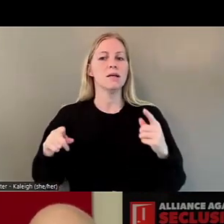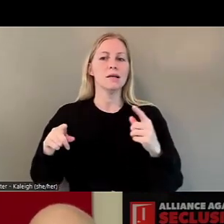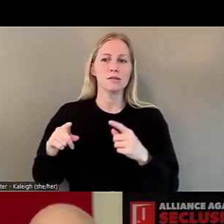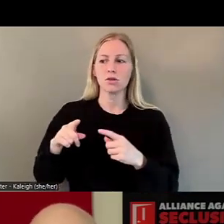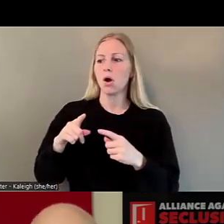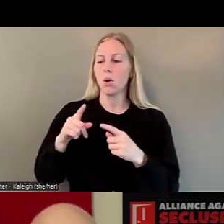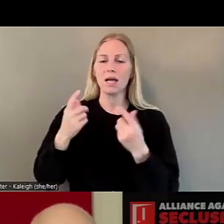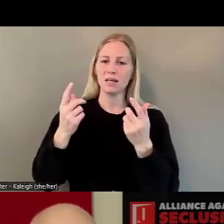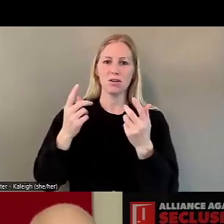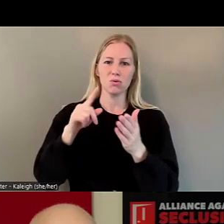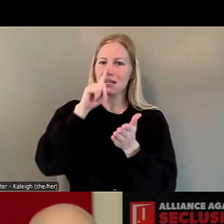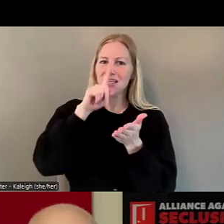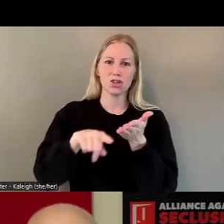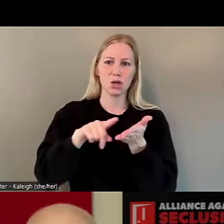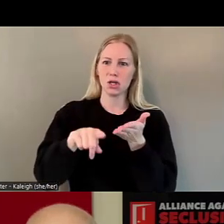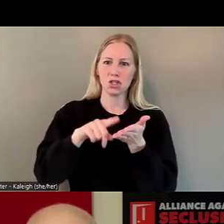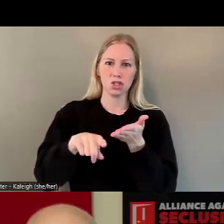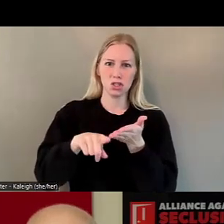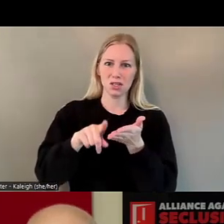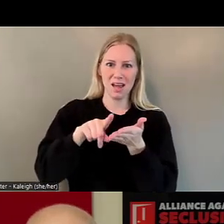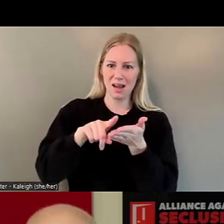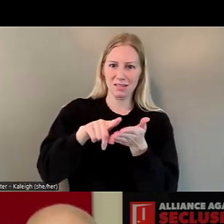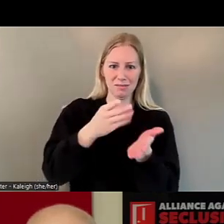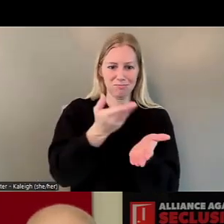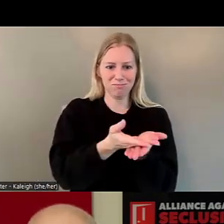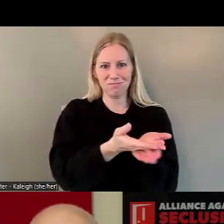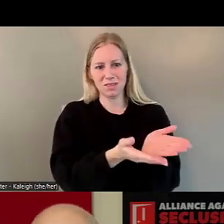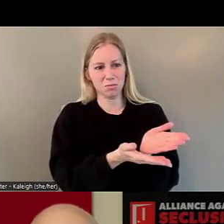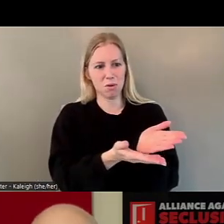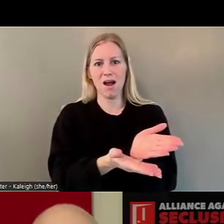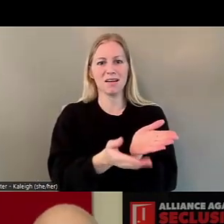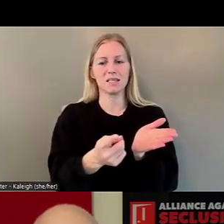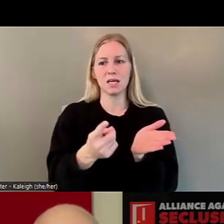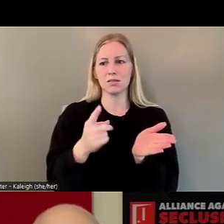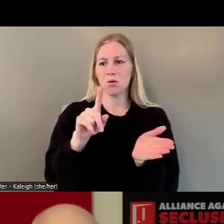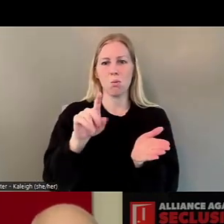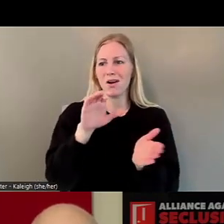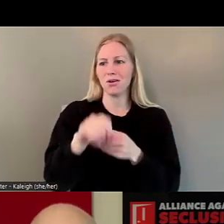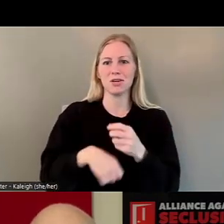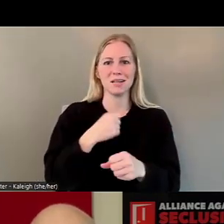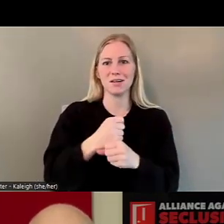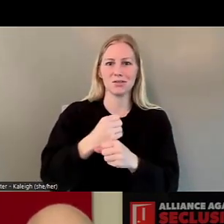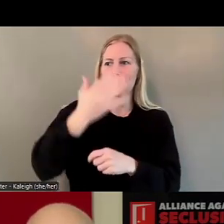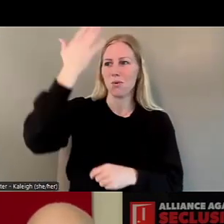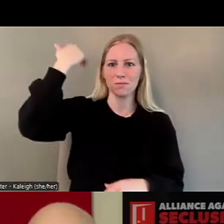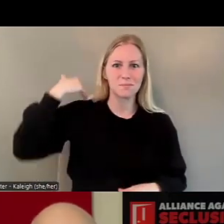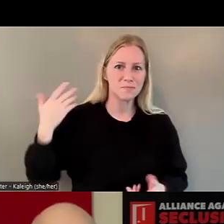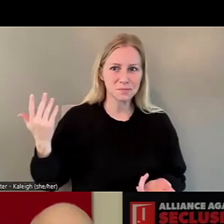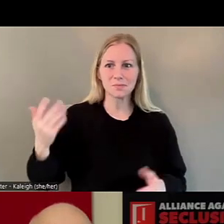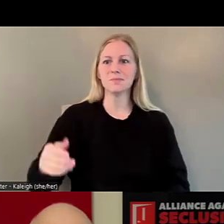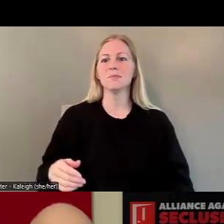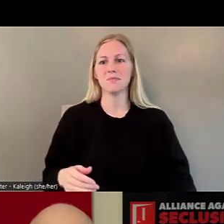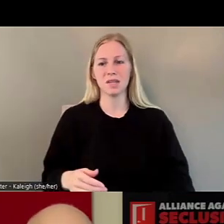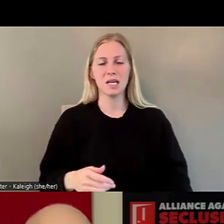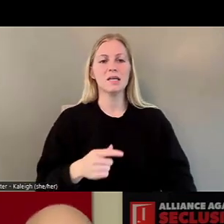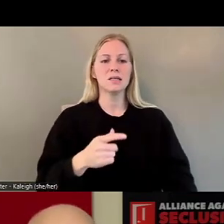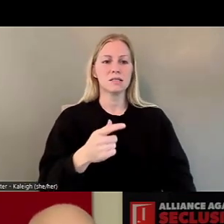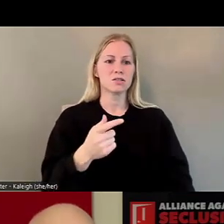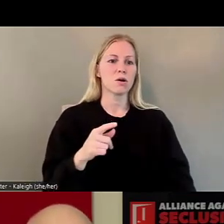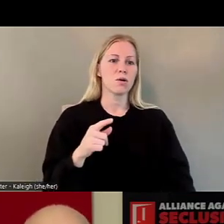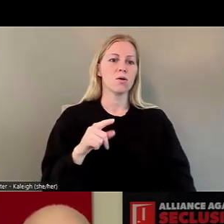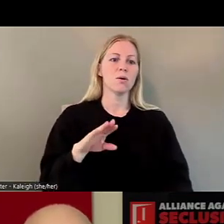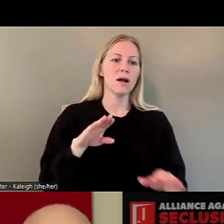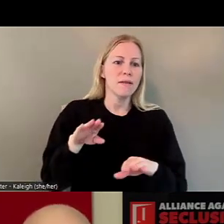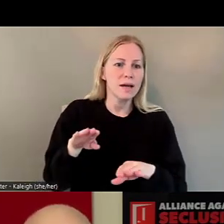over 100 years old. Ideas that were brought into kind of the behavioral discussions around, operant